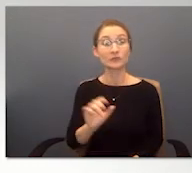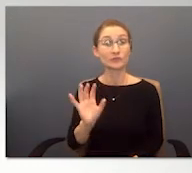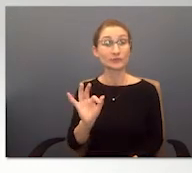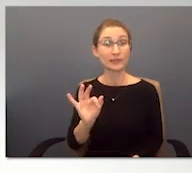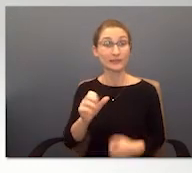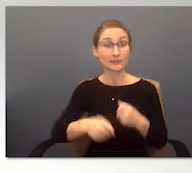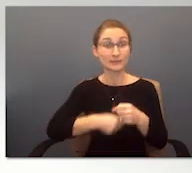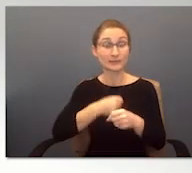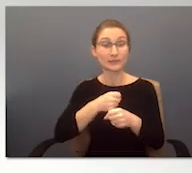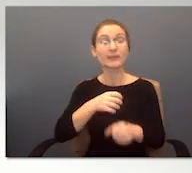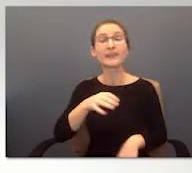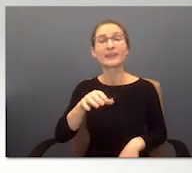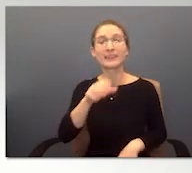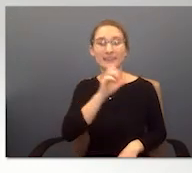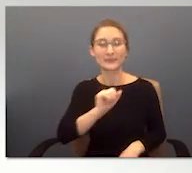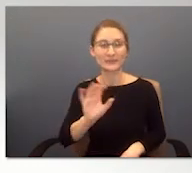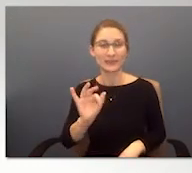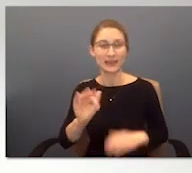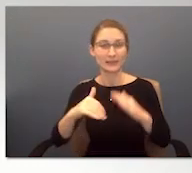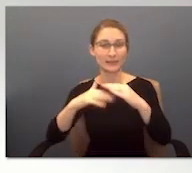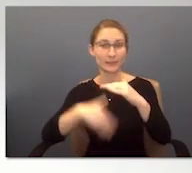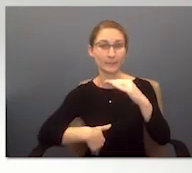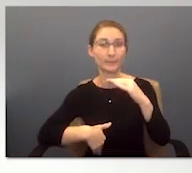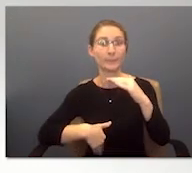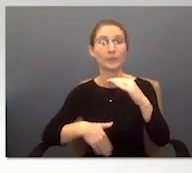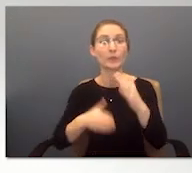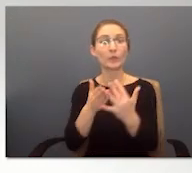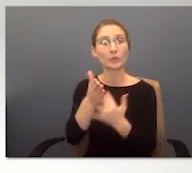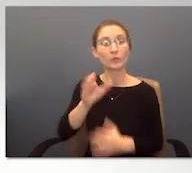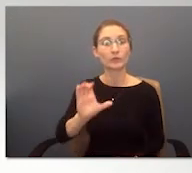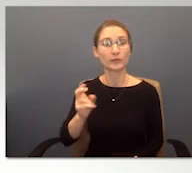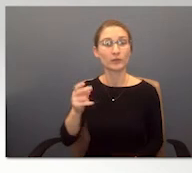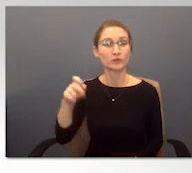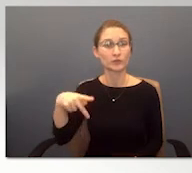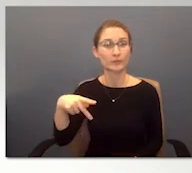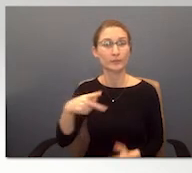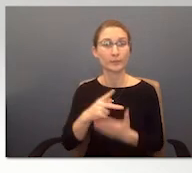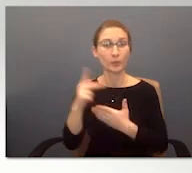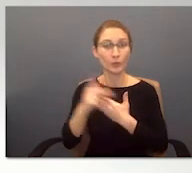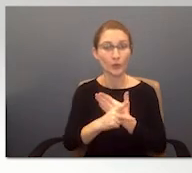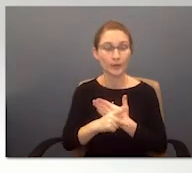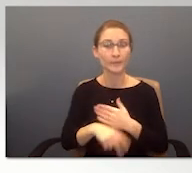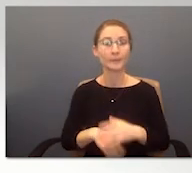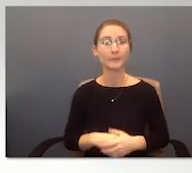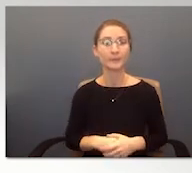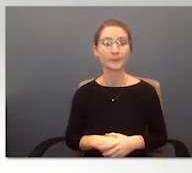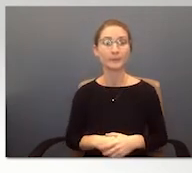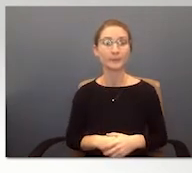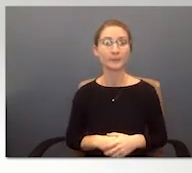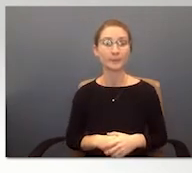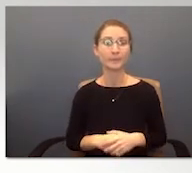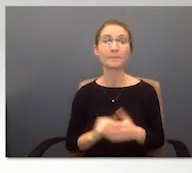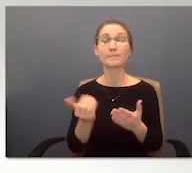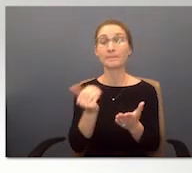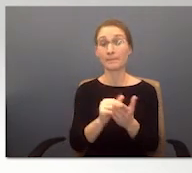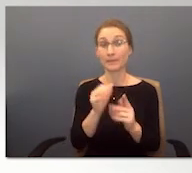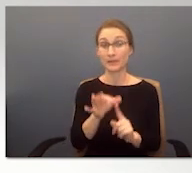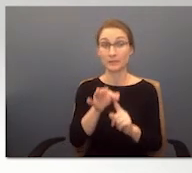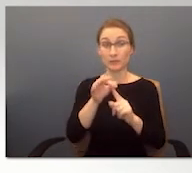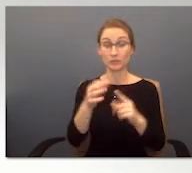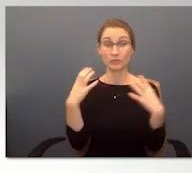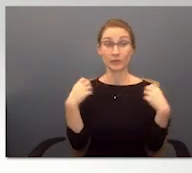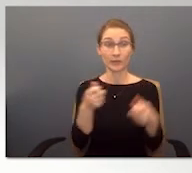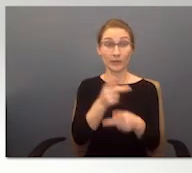under Florida Kid Care, our CHIP program through Title 21, and again, children and youth with special health care